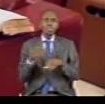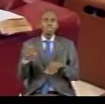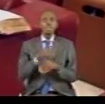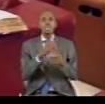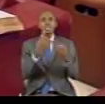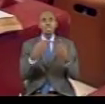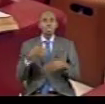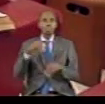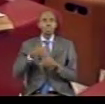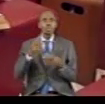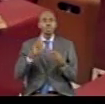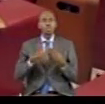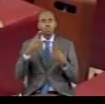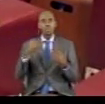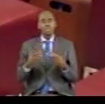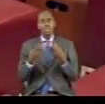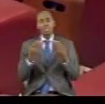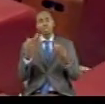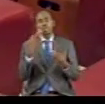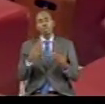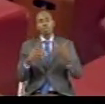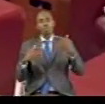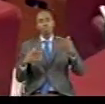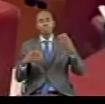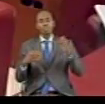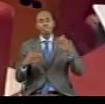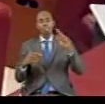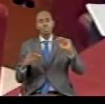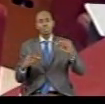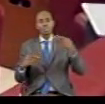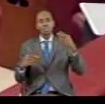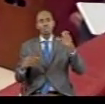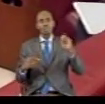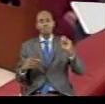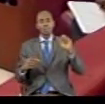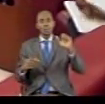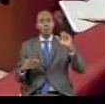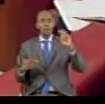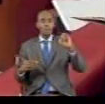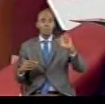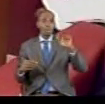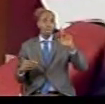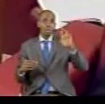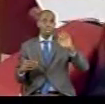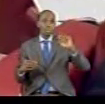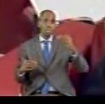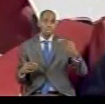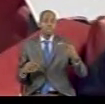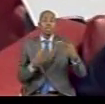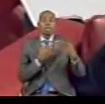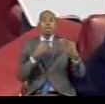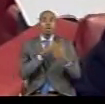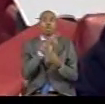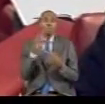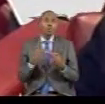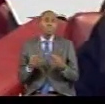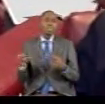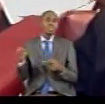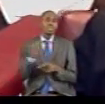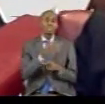land of Gennesaret and drew unto the shore. And when they that were